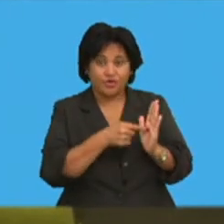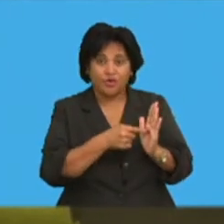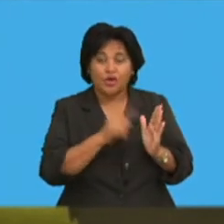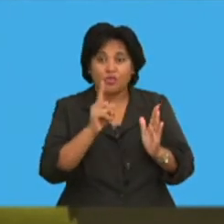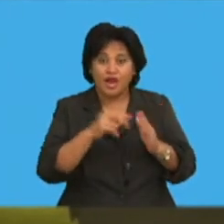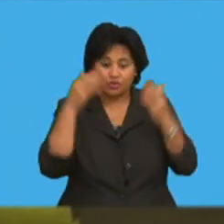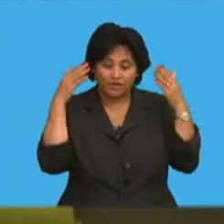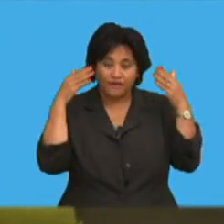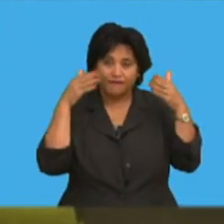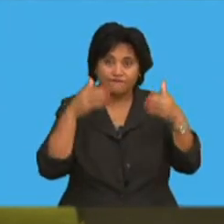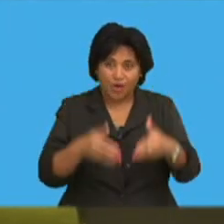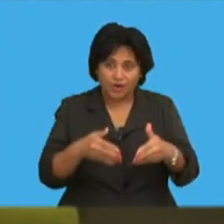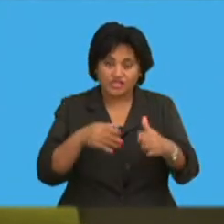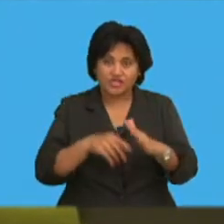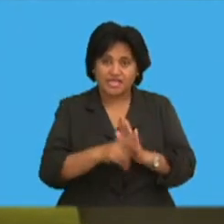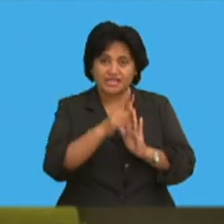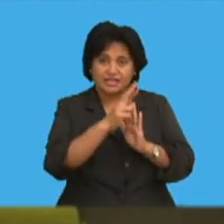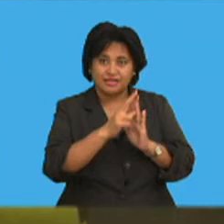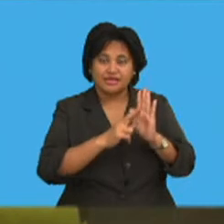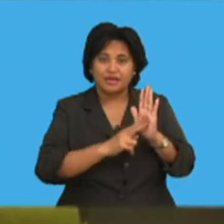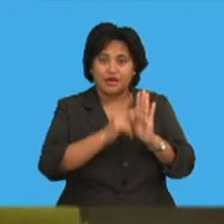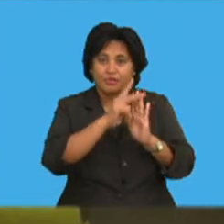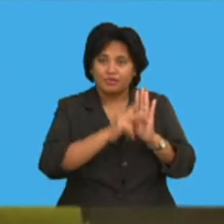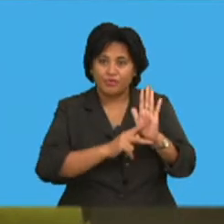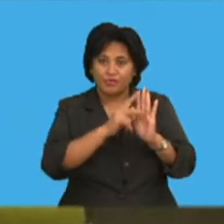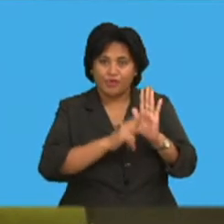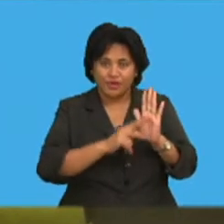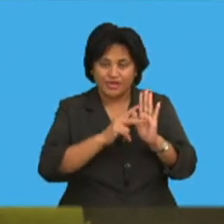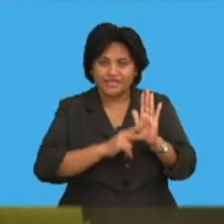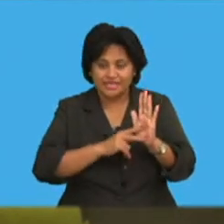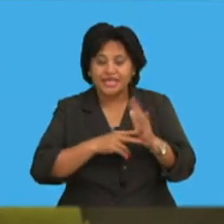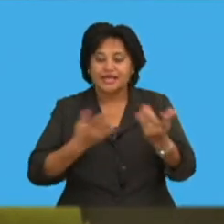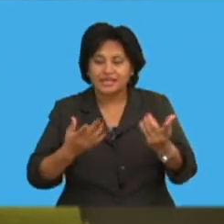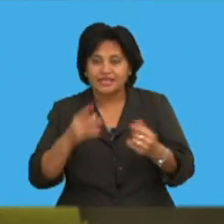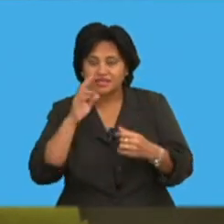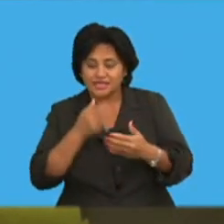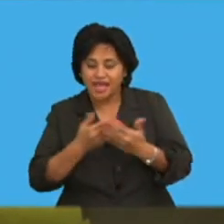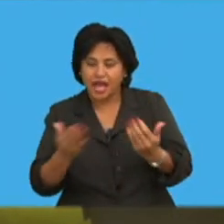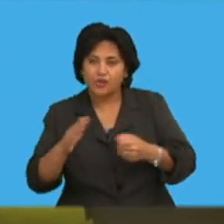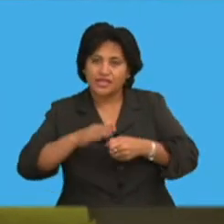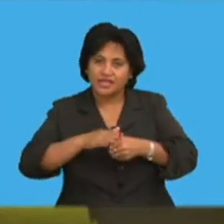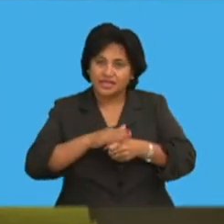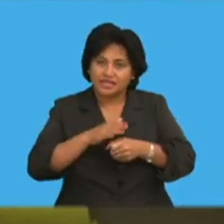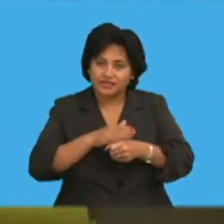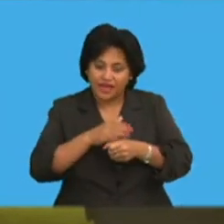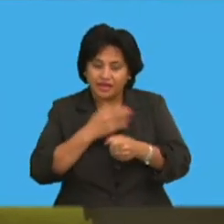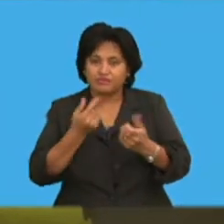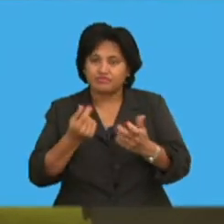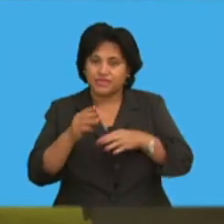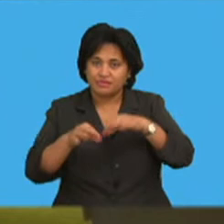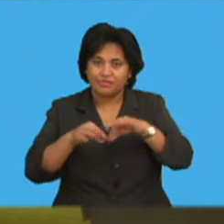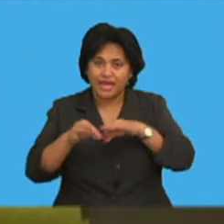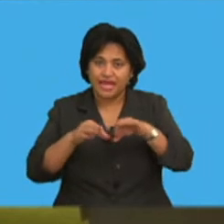overarching policy and regulatory framework that captures our development aspirations as stated in our 5-year